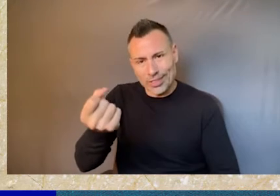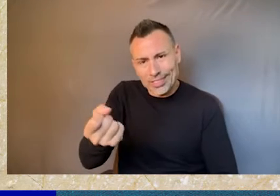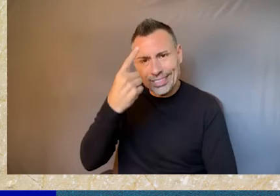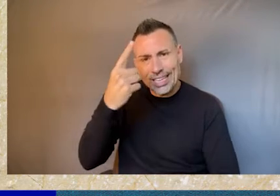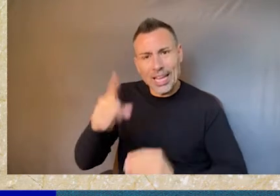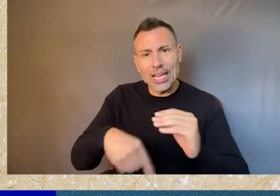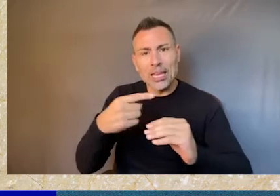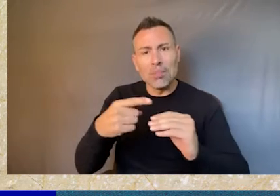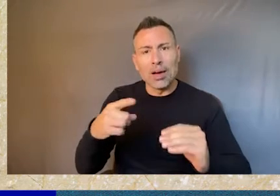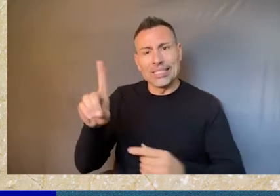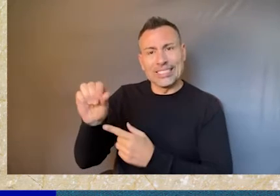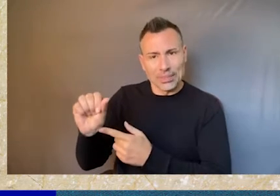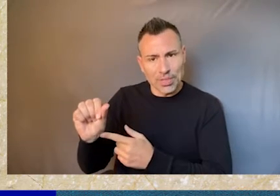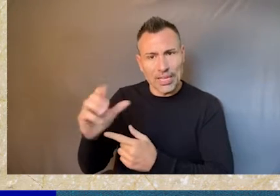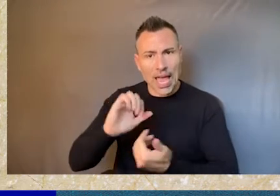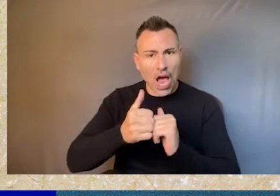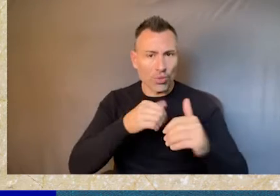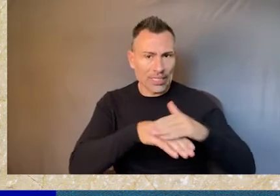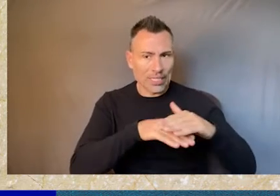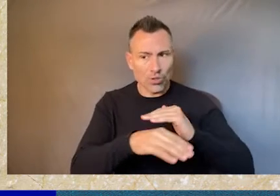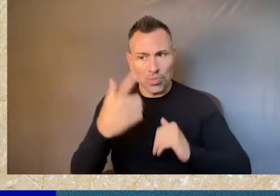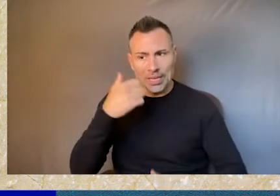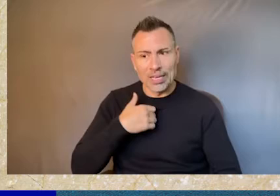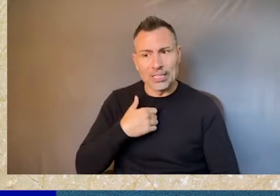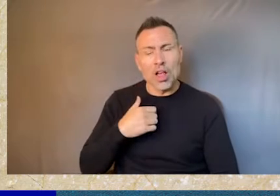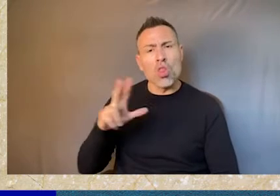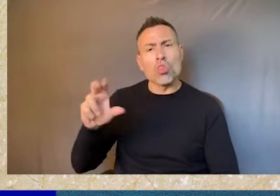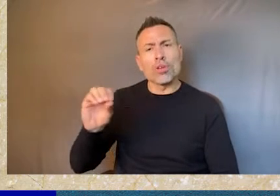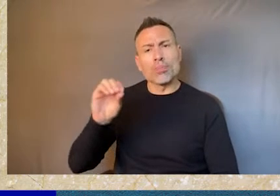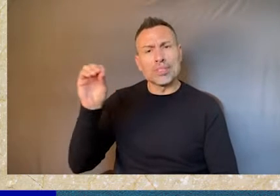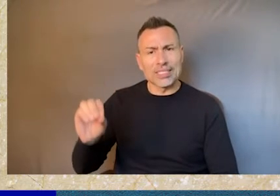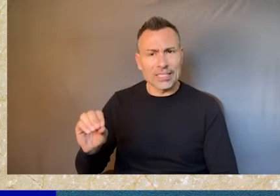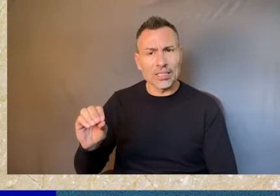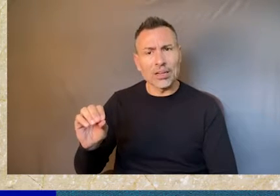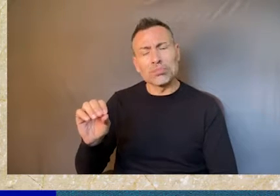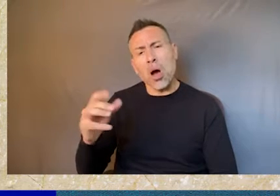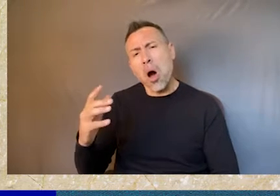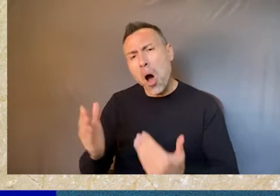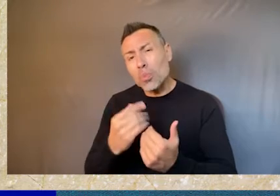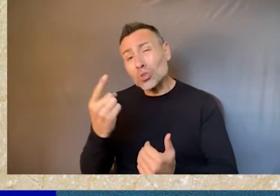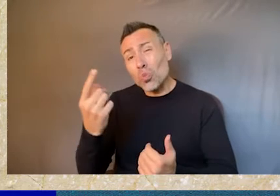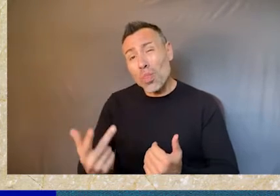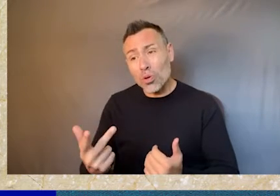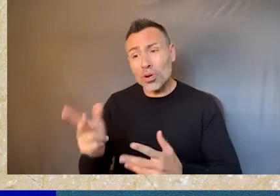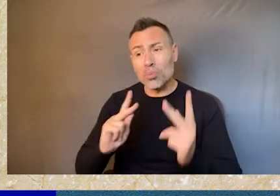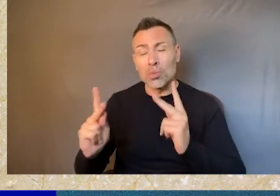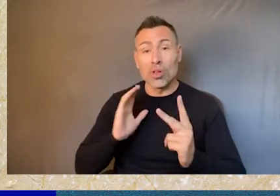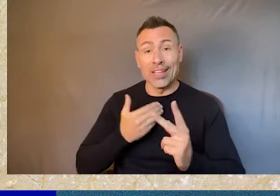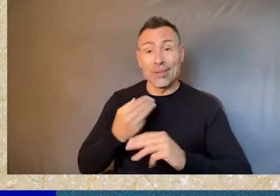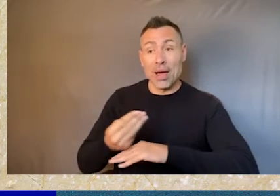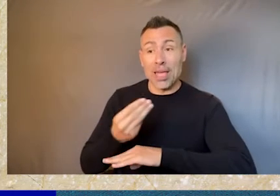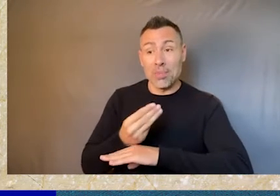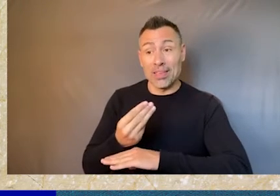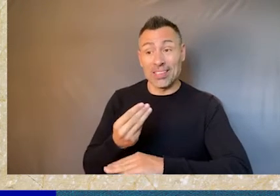because 30%, almost a third of our community, has a disability. And in cities with over 100,000